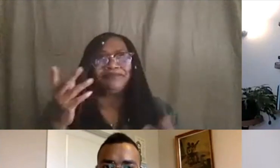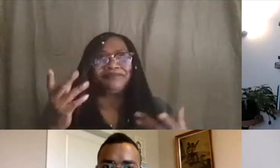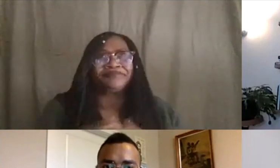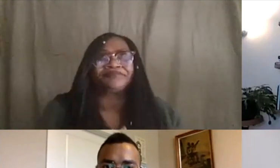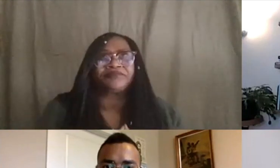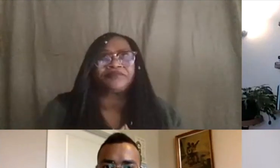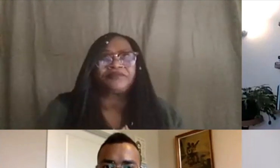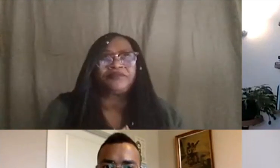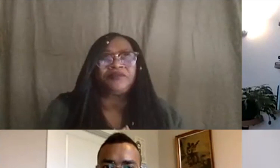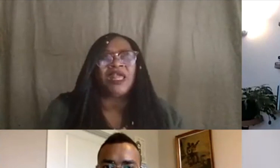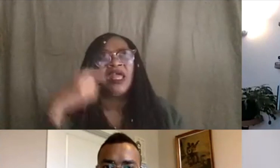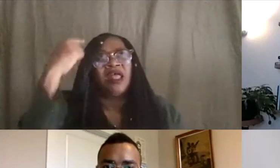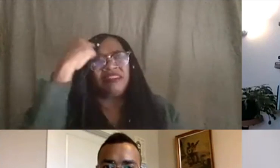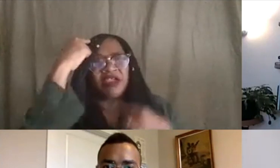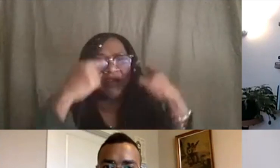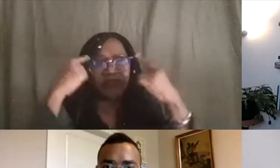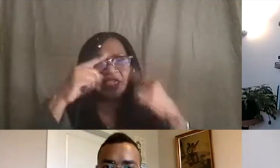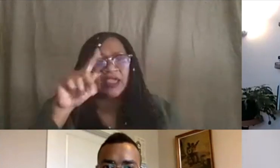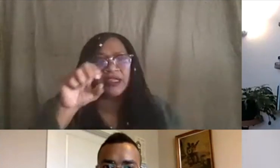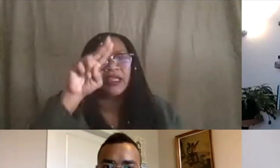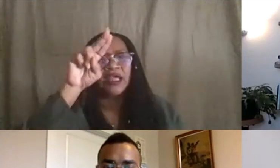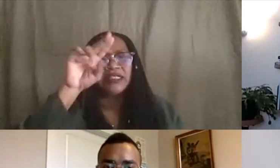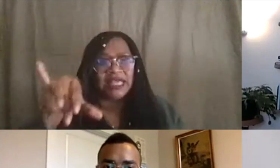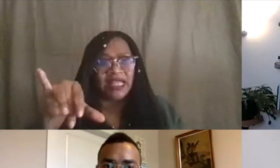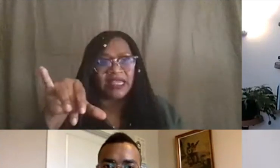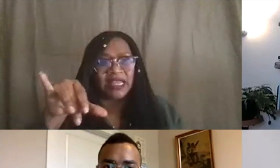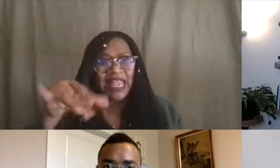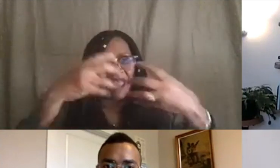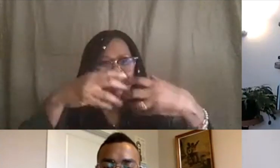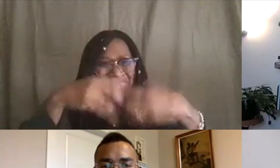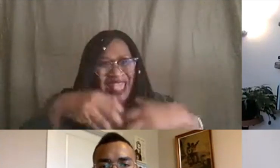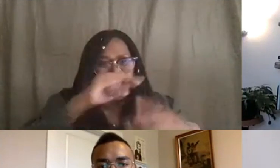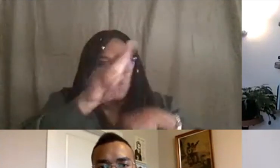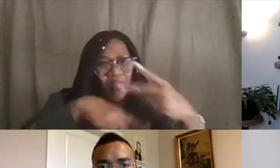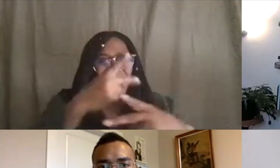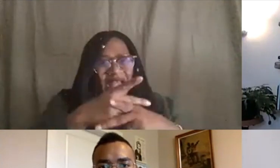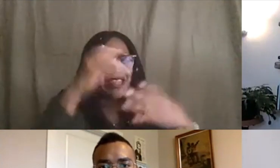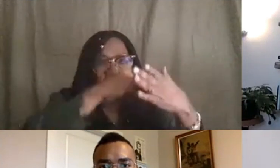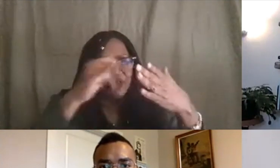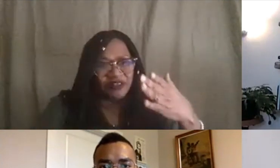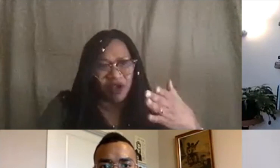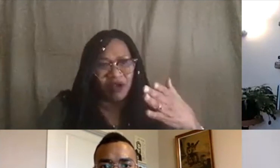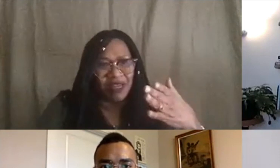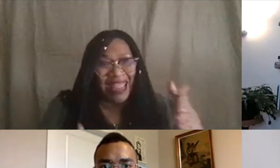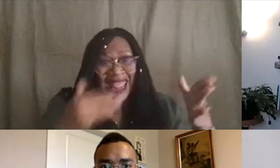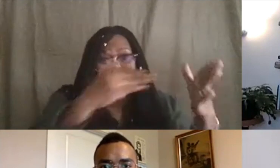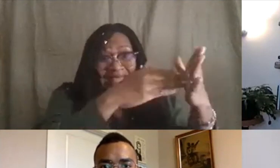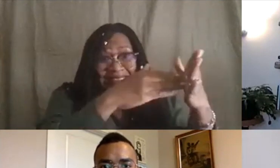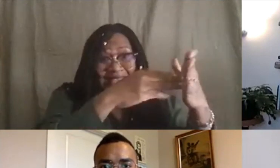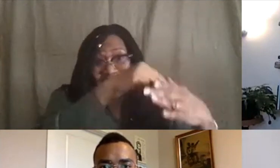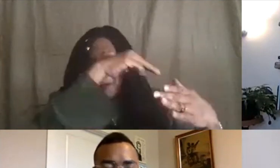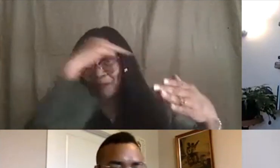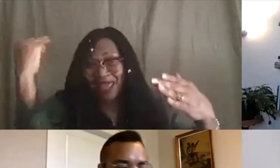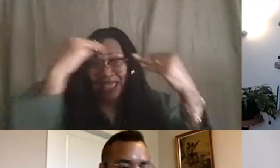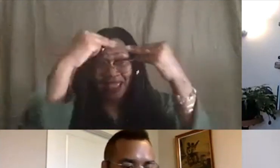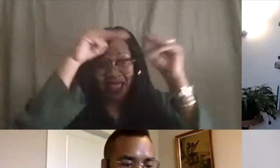so they are thanking LaTanya and the panel for drawing out the entanglement between anti-Blackness and present-day museums, which insist that they